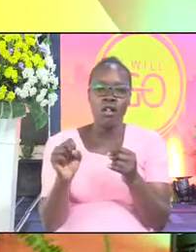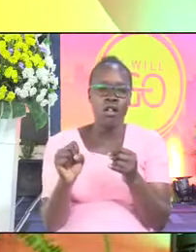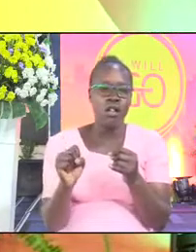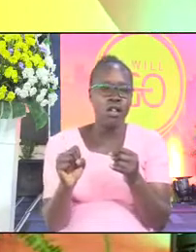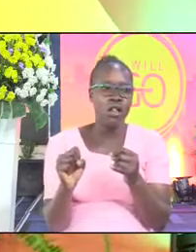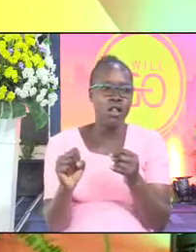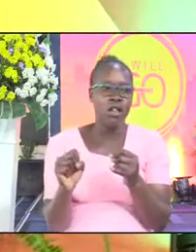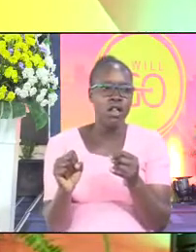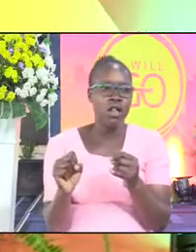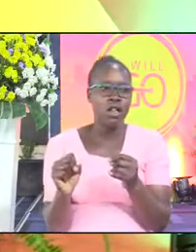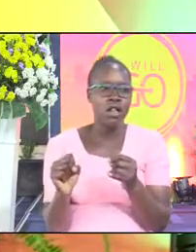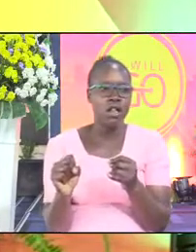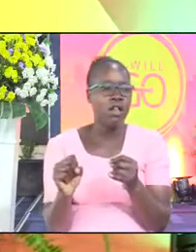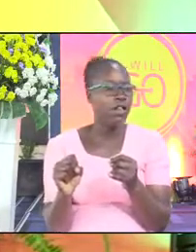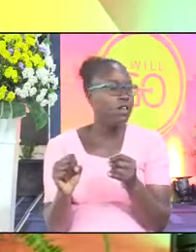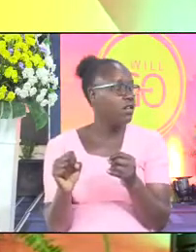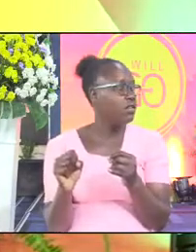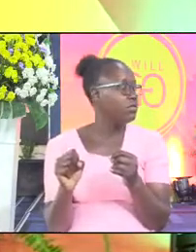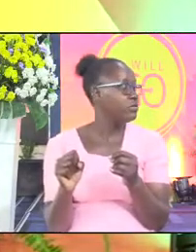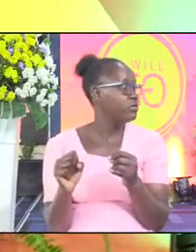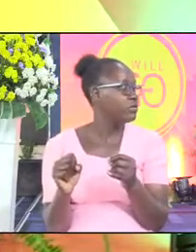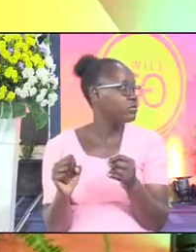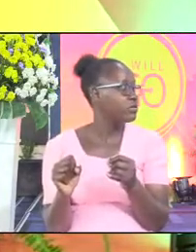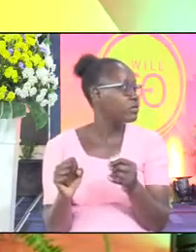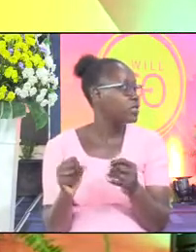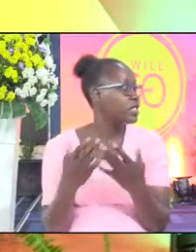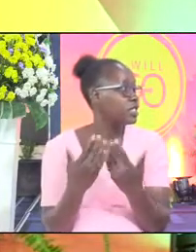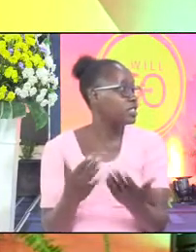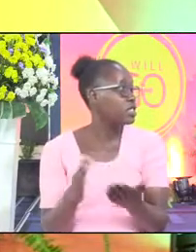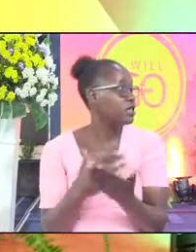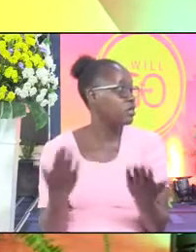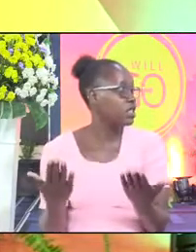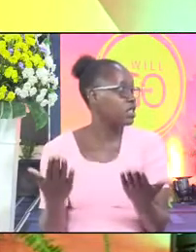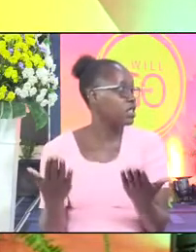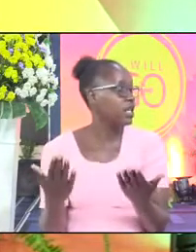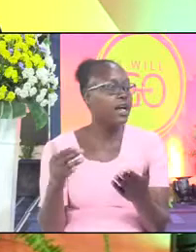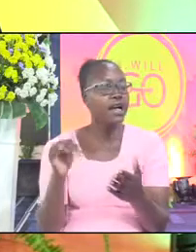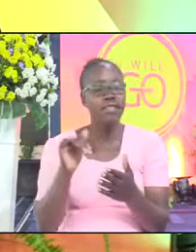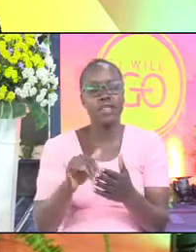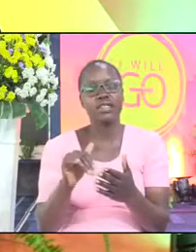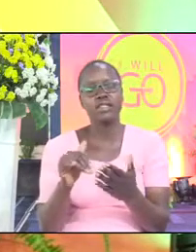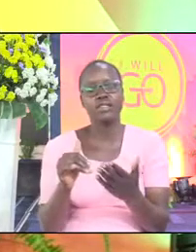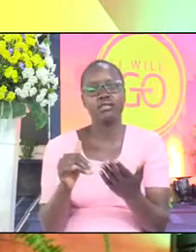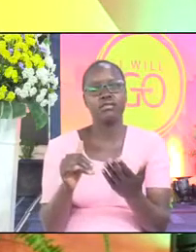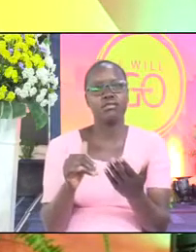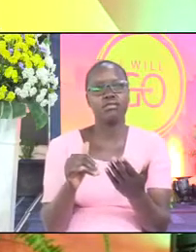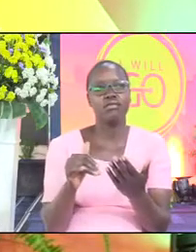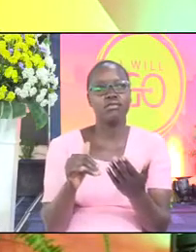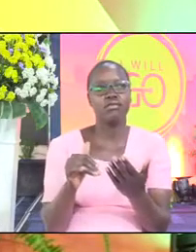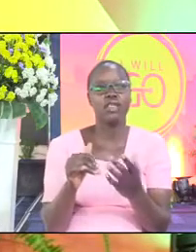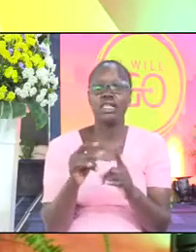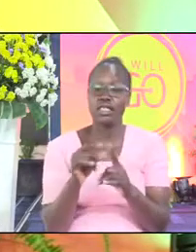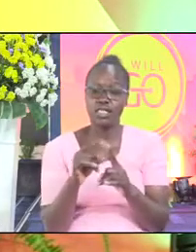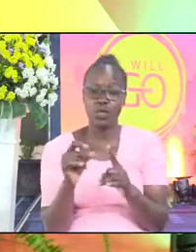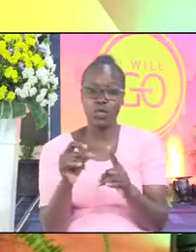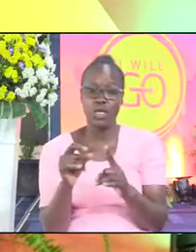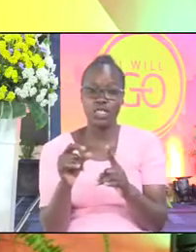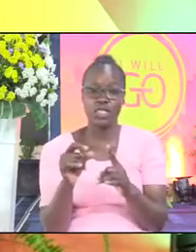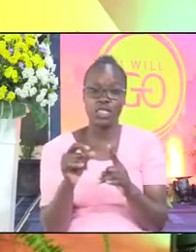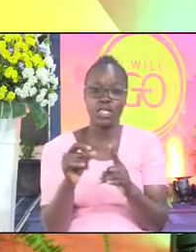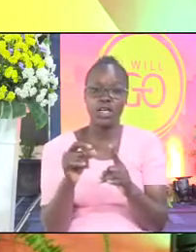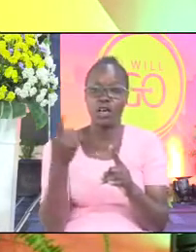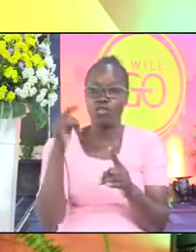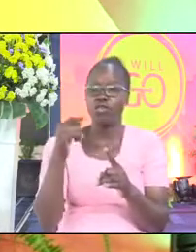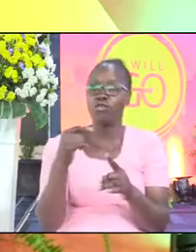chronos. Chronos is the instrument that, chronos is the word from which you